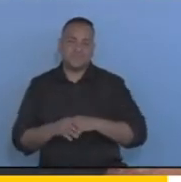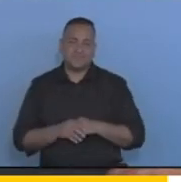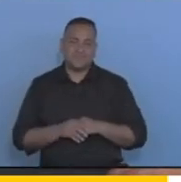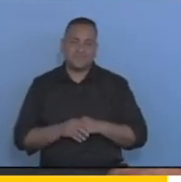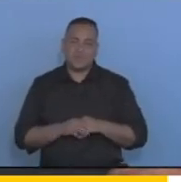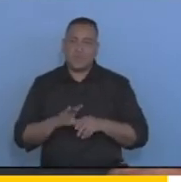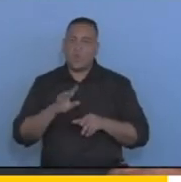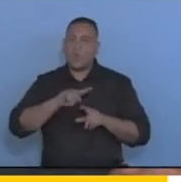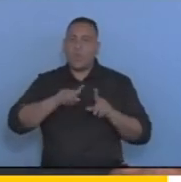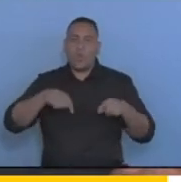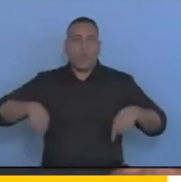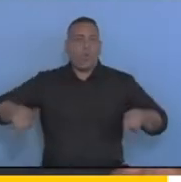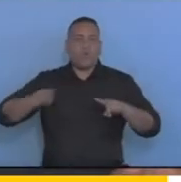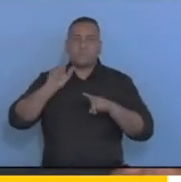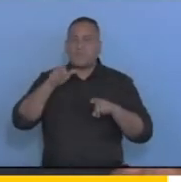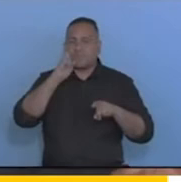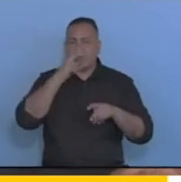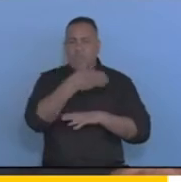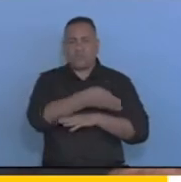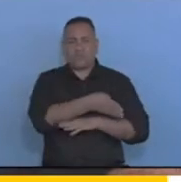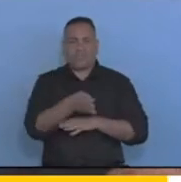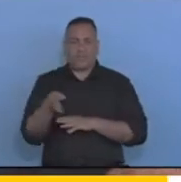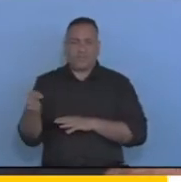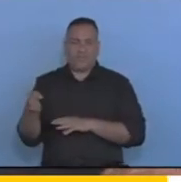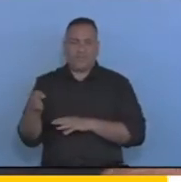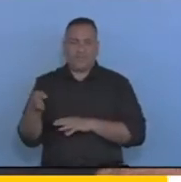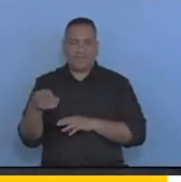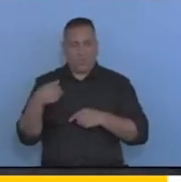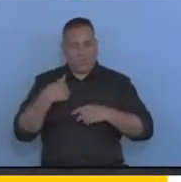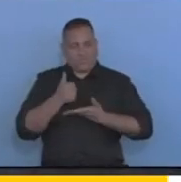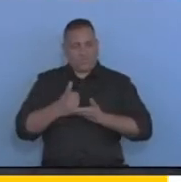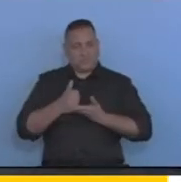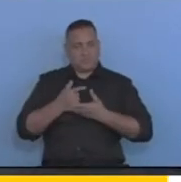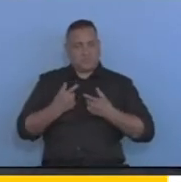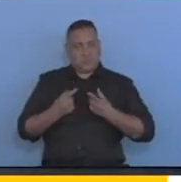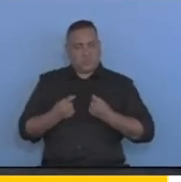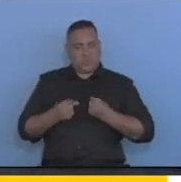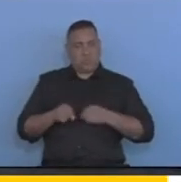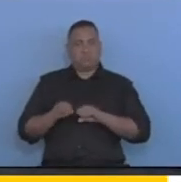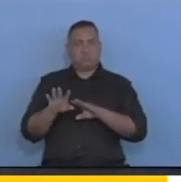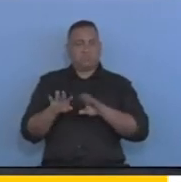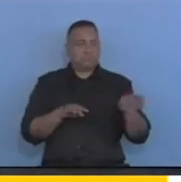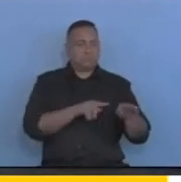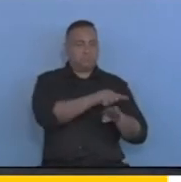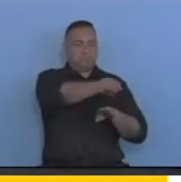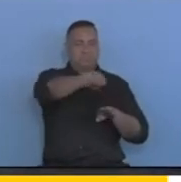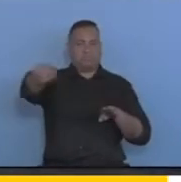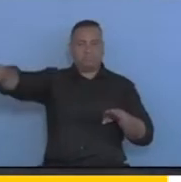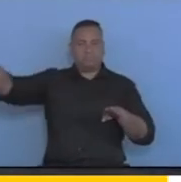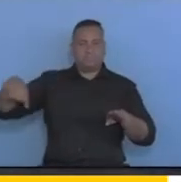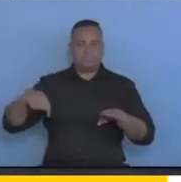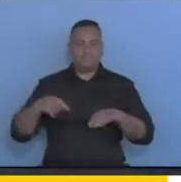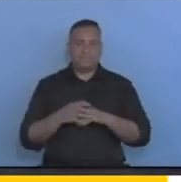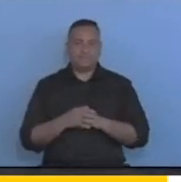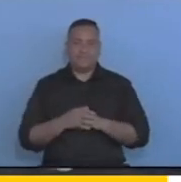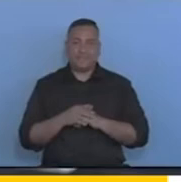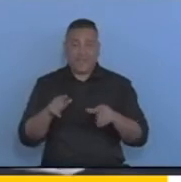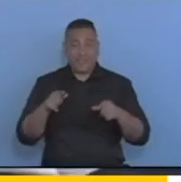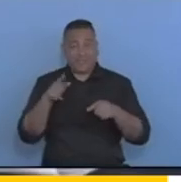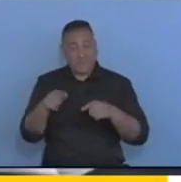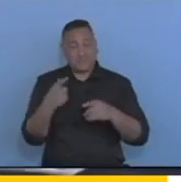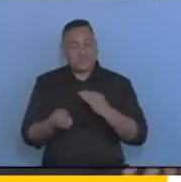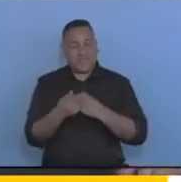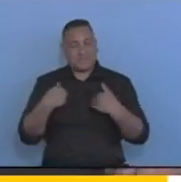wow. So basically everything we use in everyday life and going forward, making life easy is what's covered. Yes. Yeah.